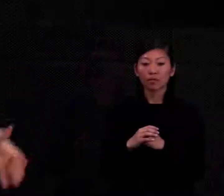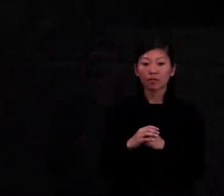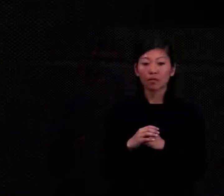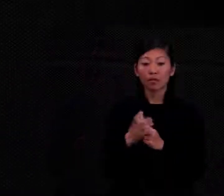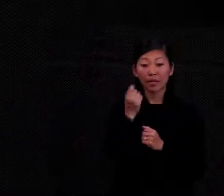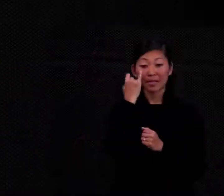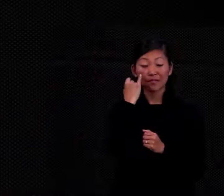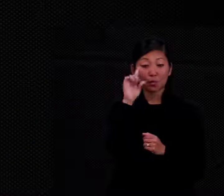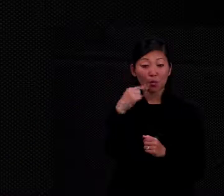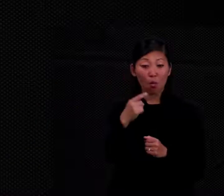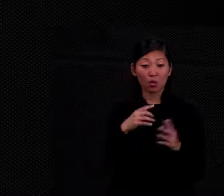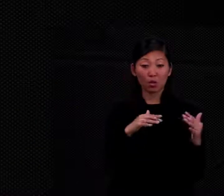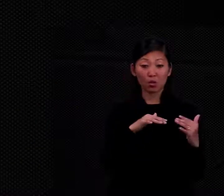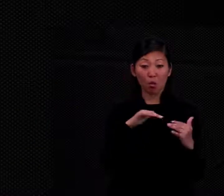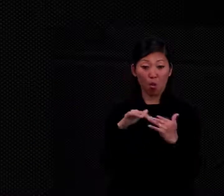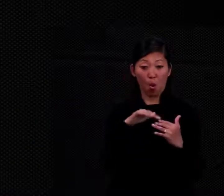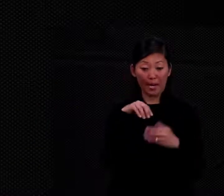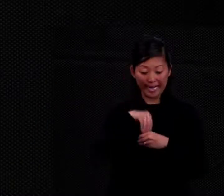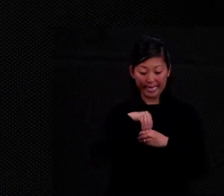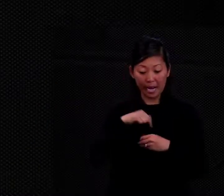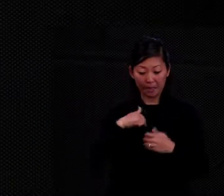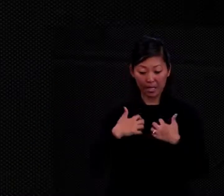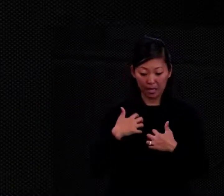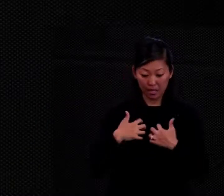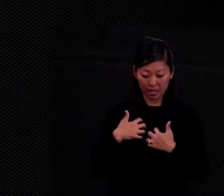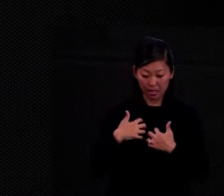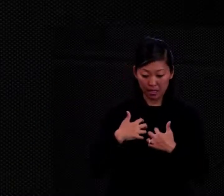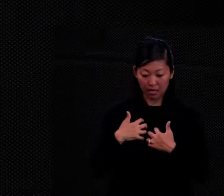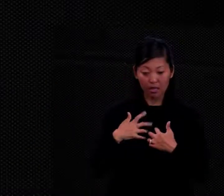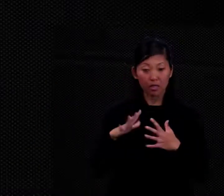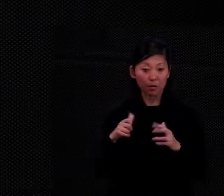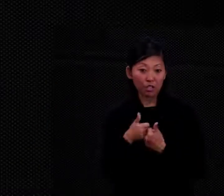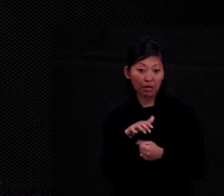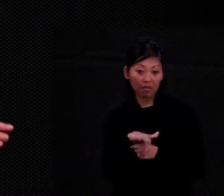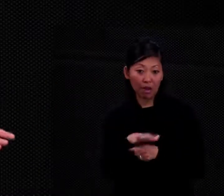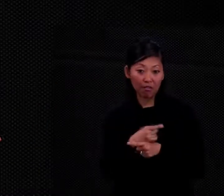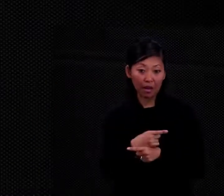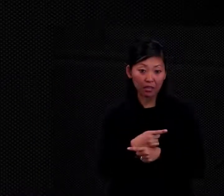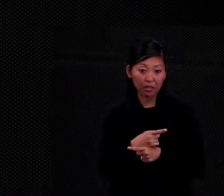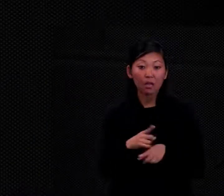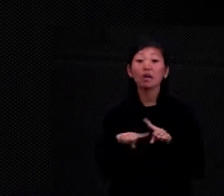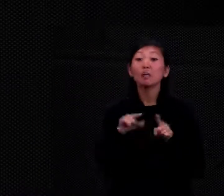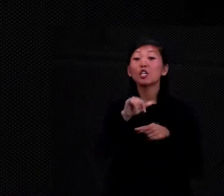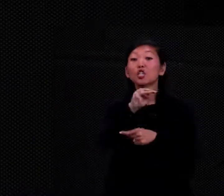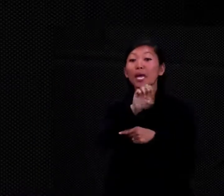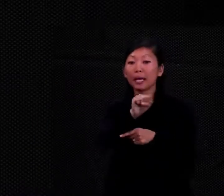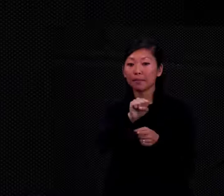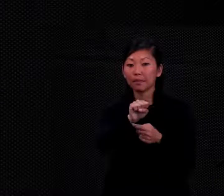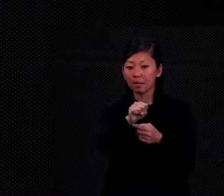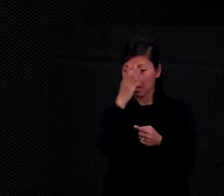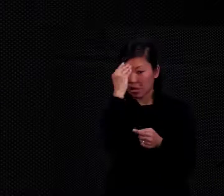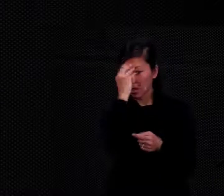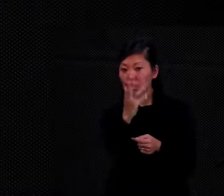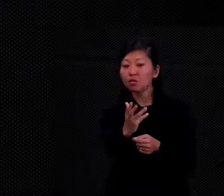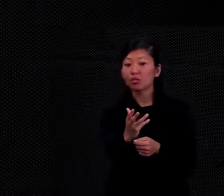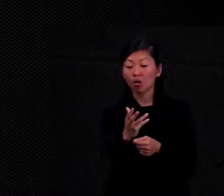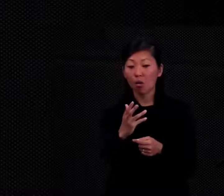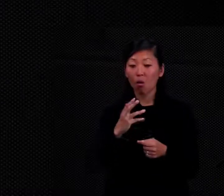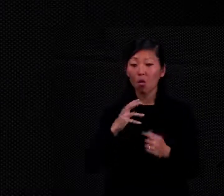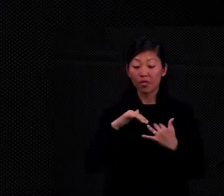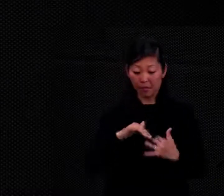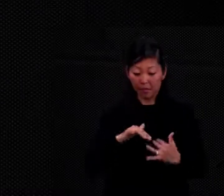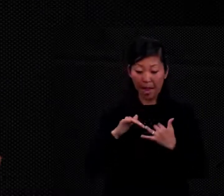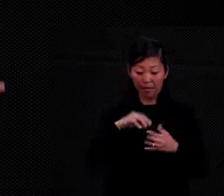among us, that would be challenging enough, wouldn't it? But James cues us into one more plane of